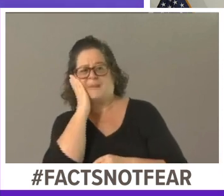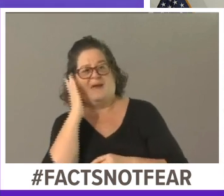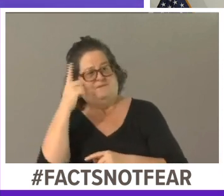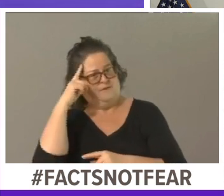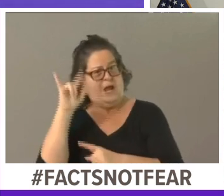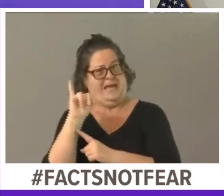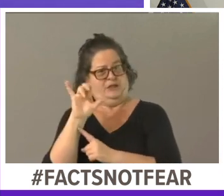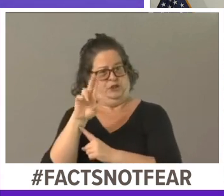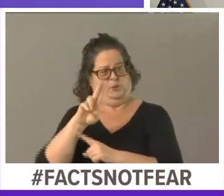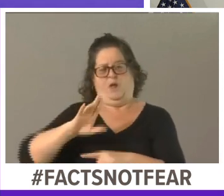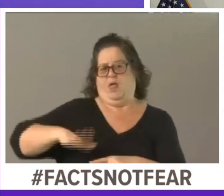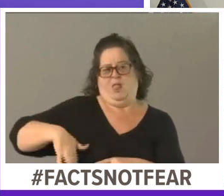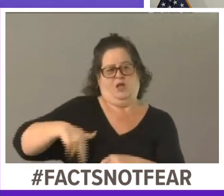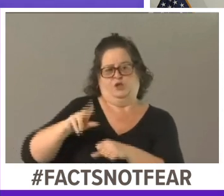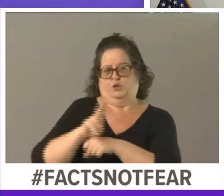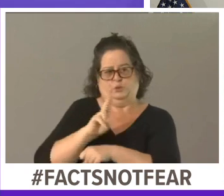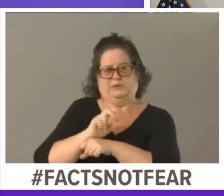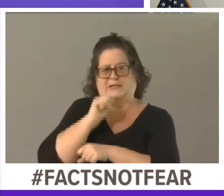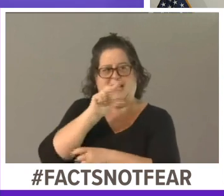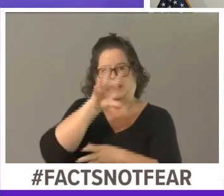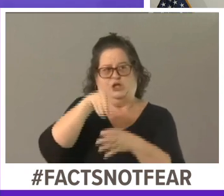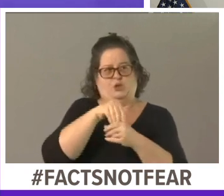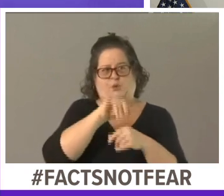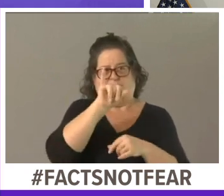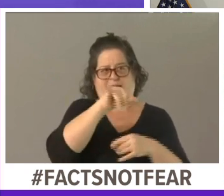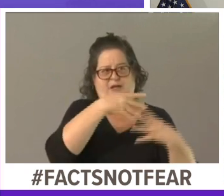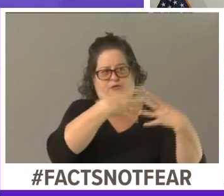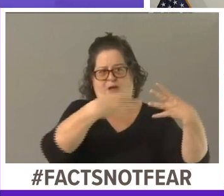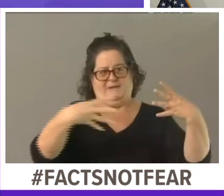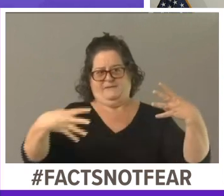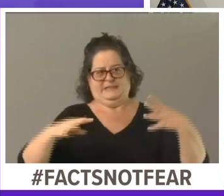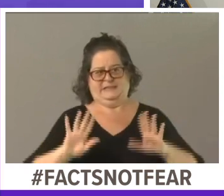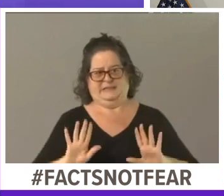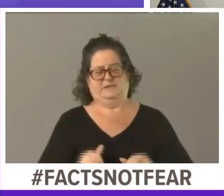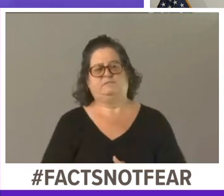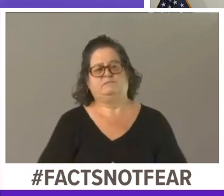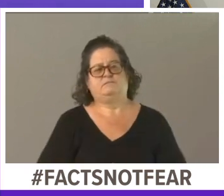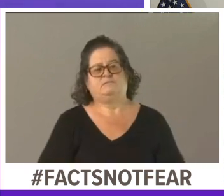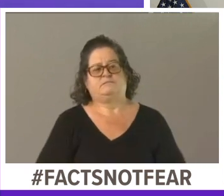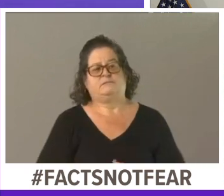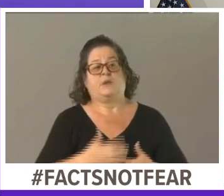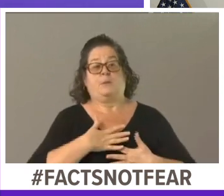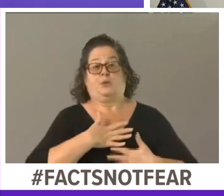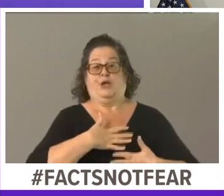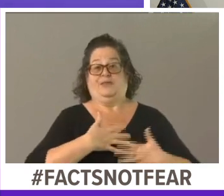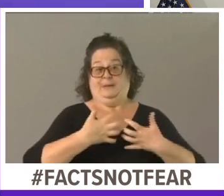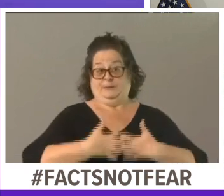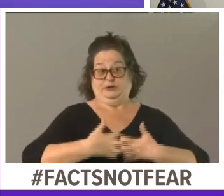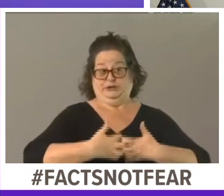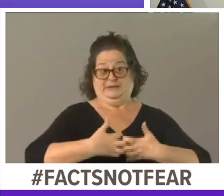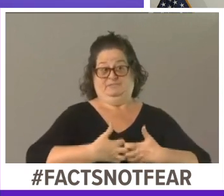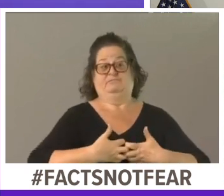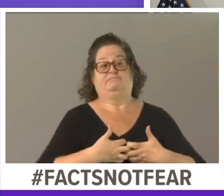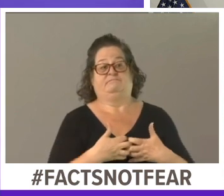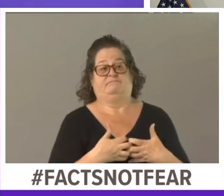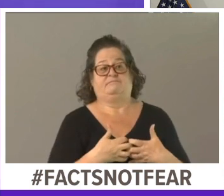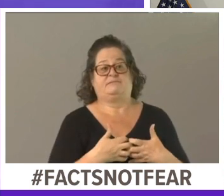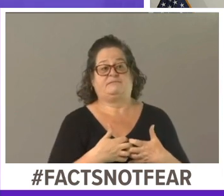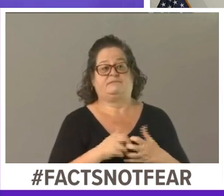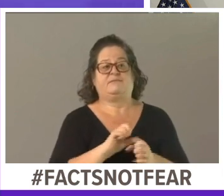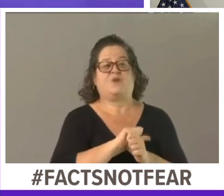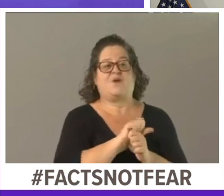to be used, so we retain capacity. This is ventilators for COVID-19. The COVID use